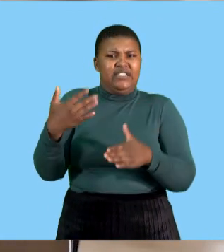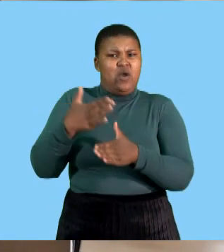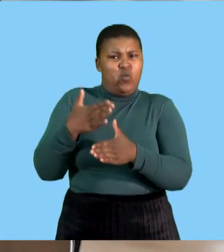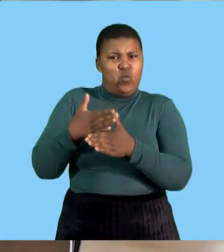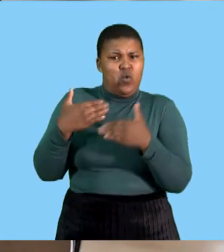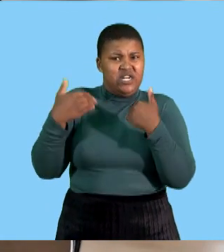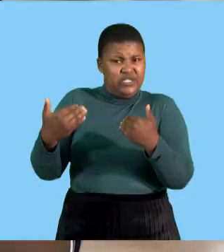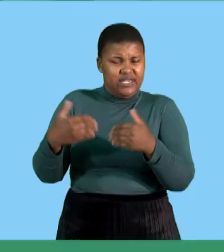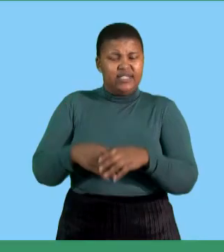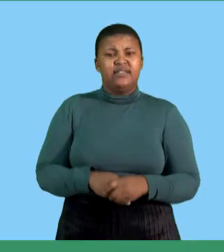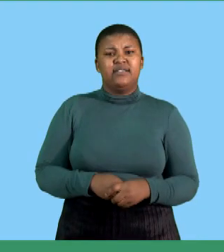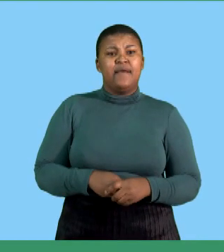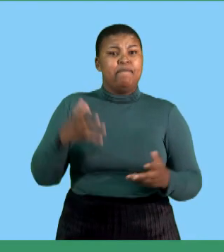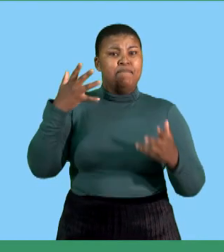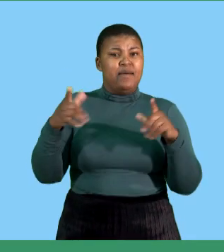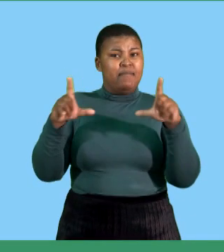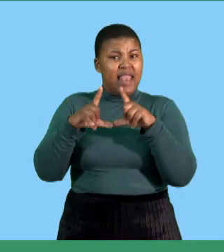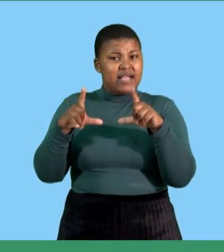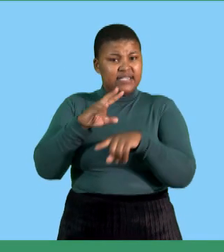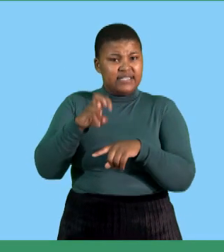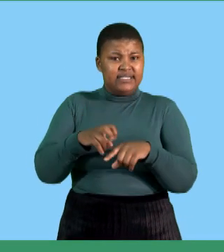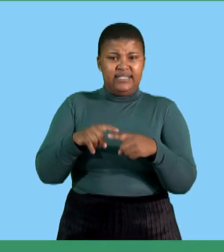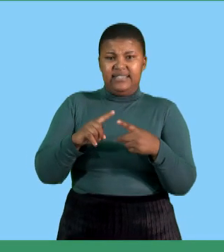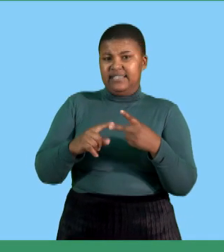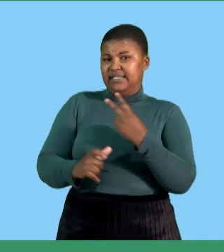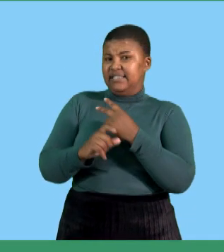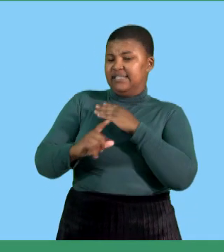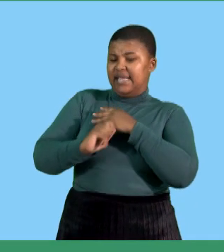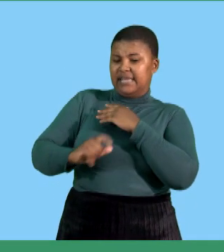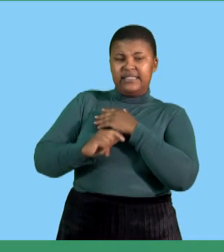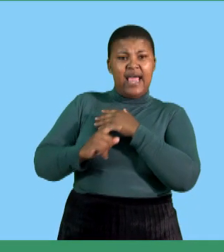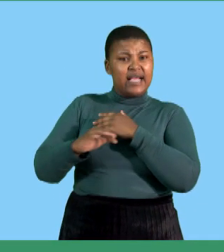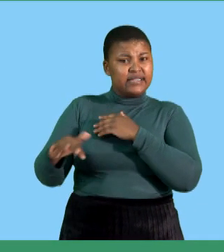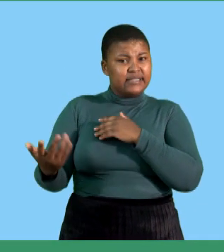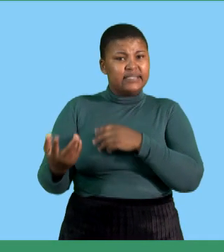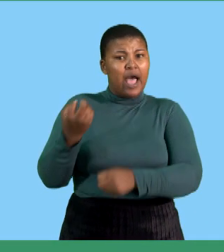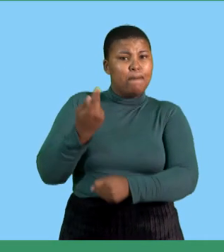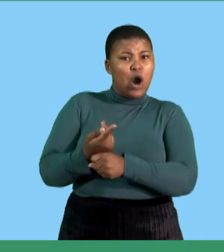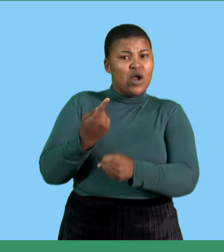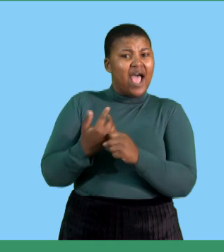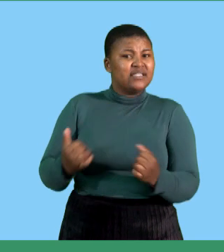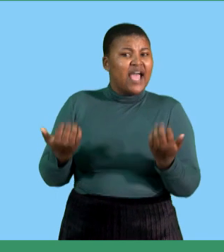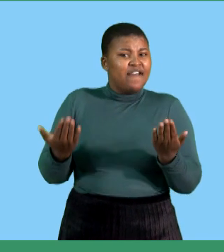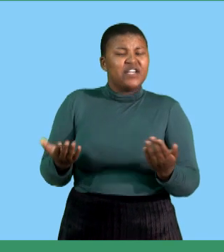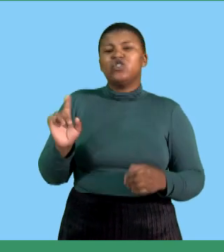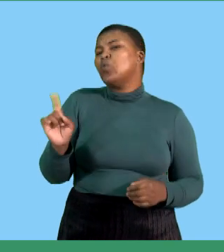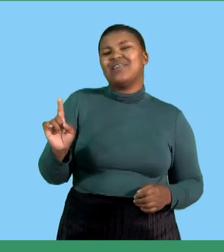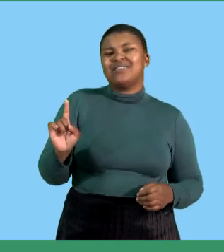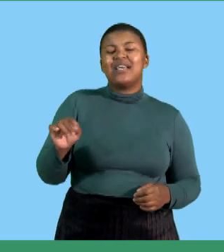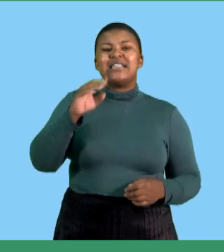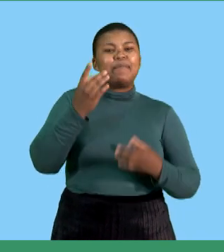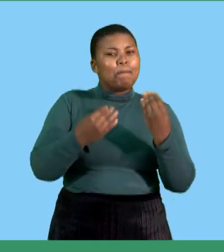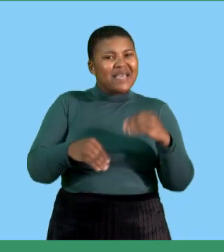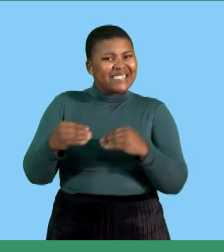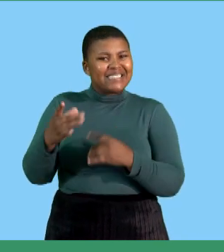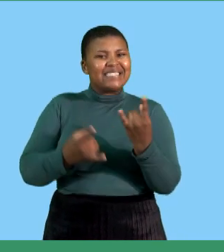operating that business. You need a trading license, maybe, tax permits, maybe, and all that. Products and services offered, what is it that the business is